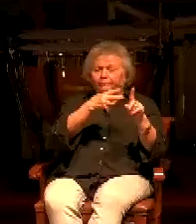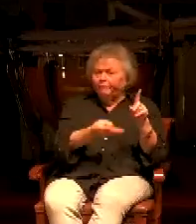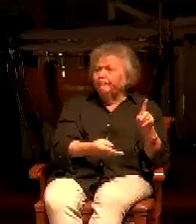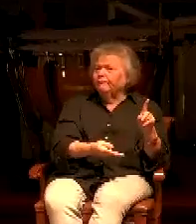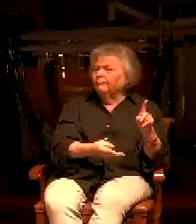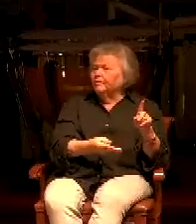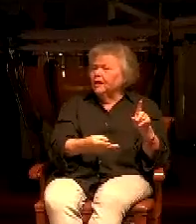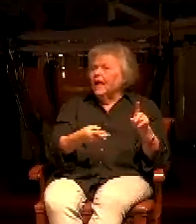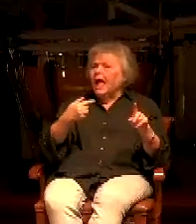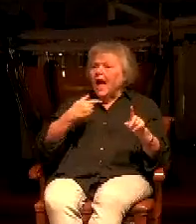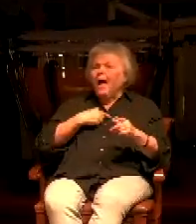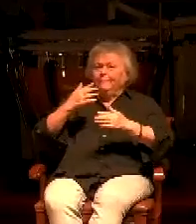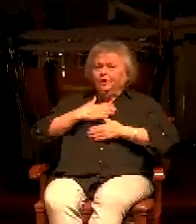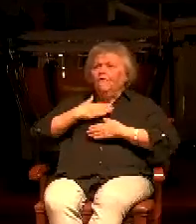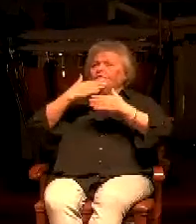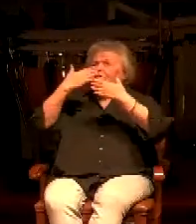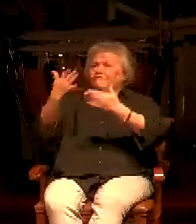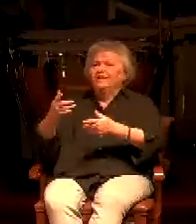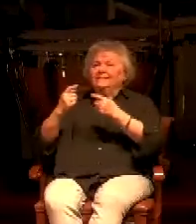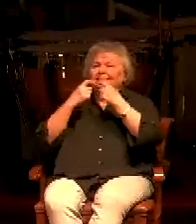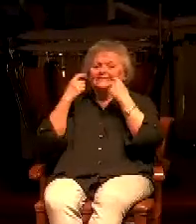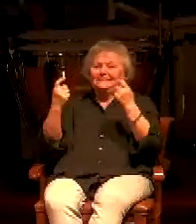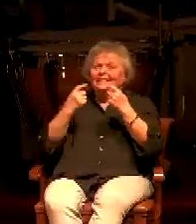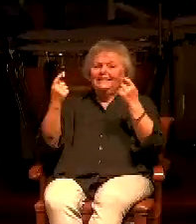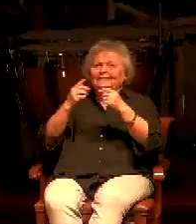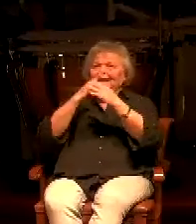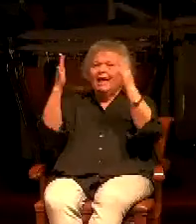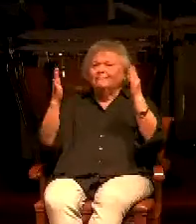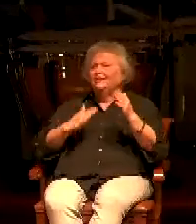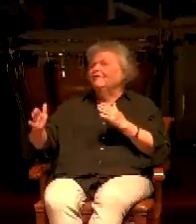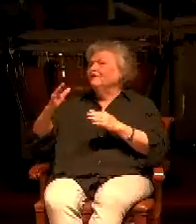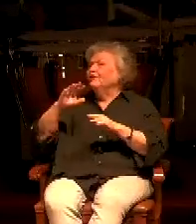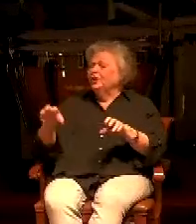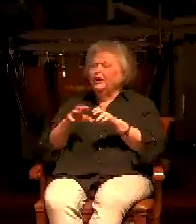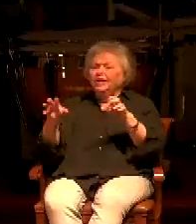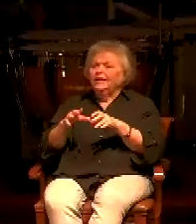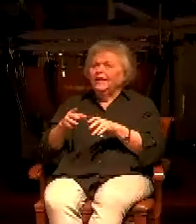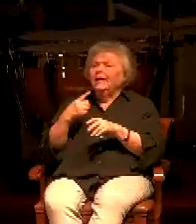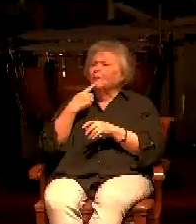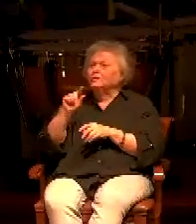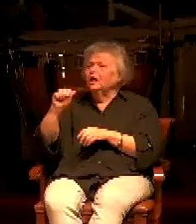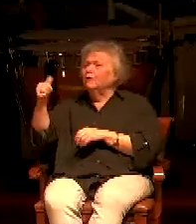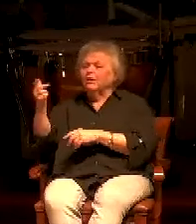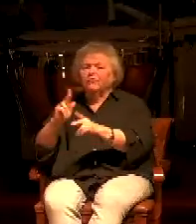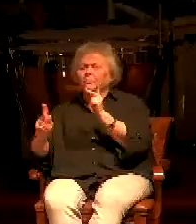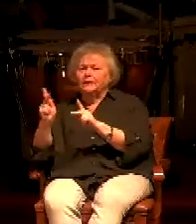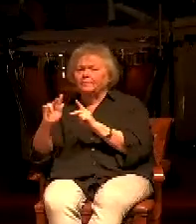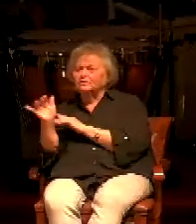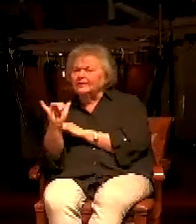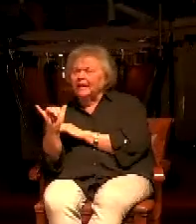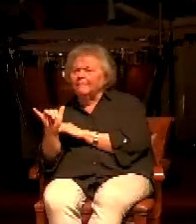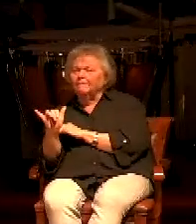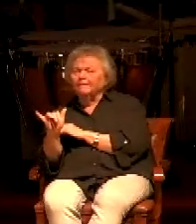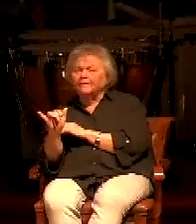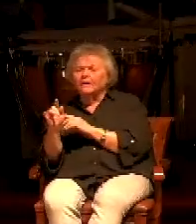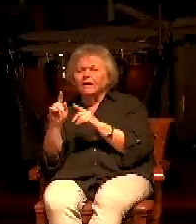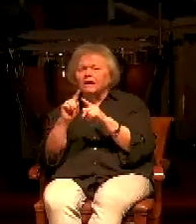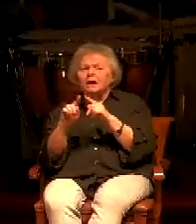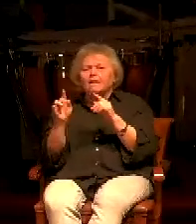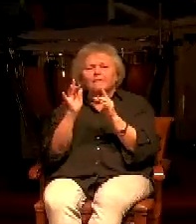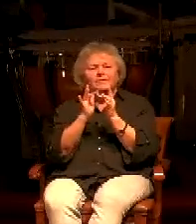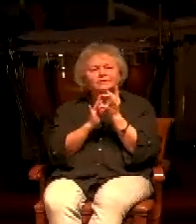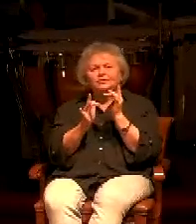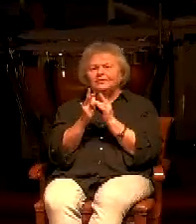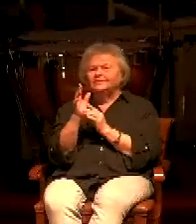I'm confessing sins I've never done and ratting out anybody else I can find. But Jesus takes the suffering.